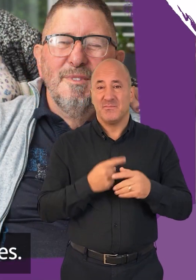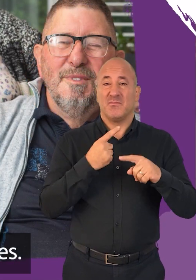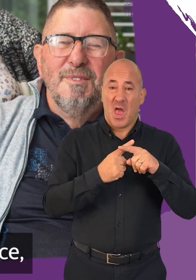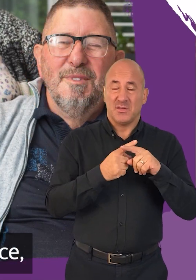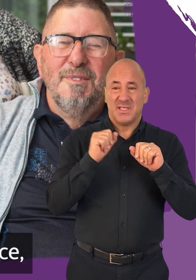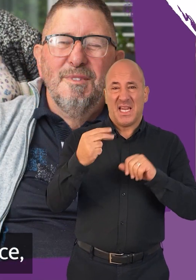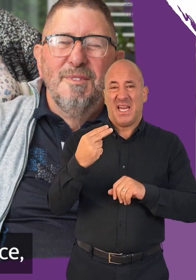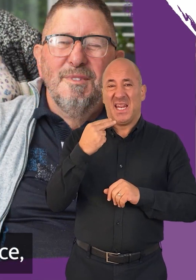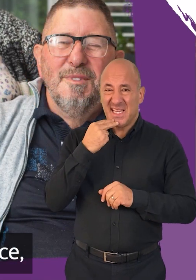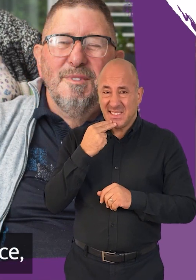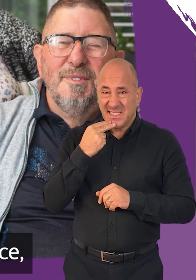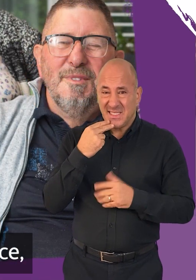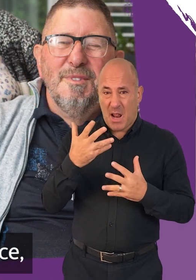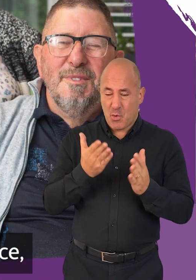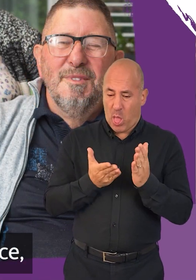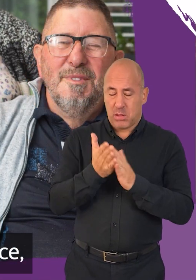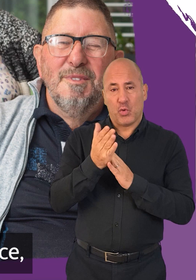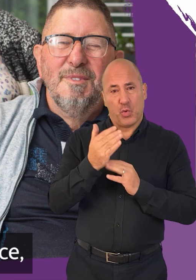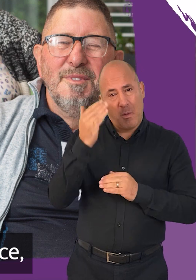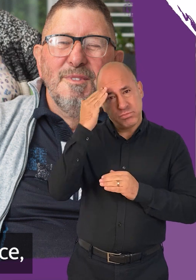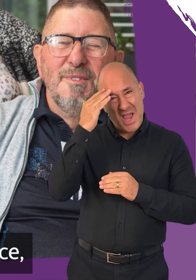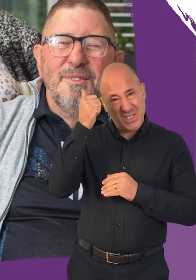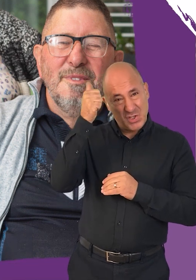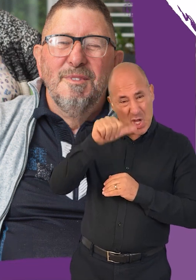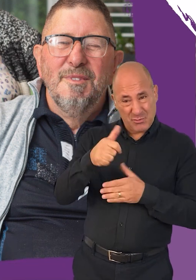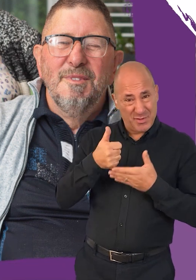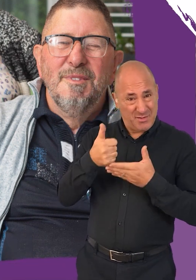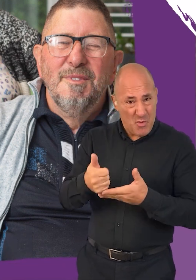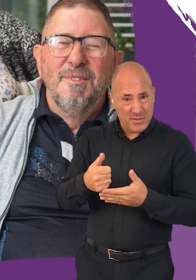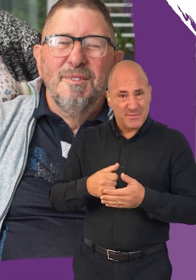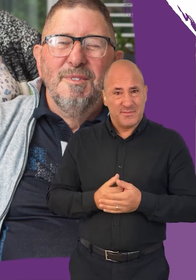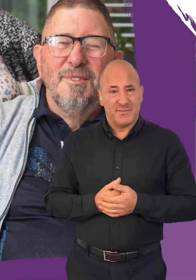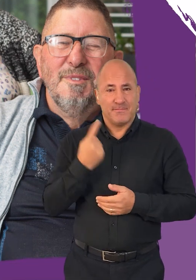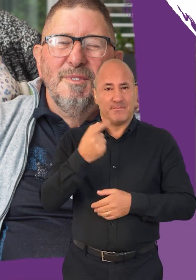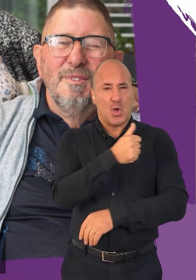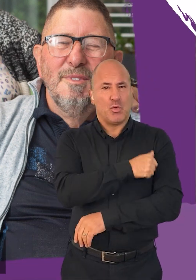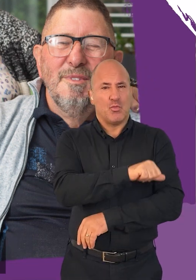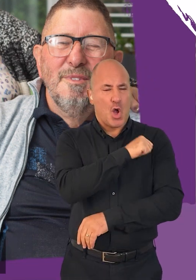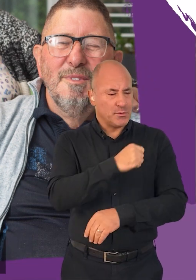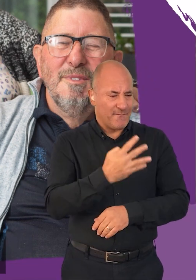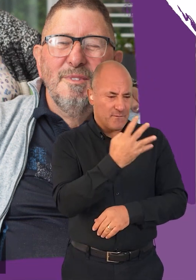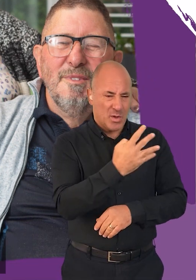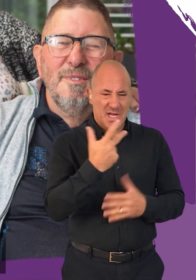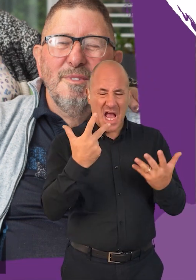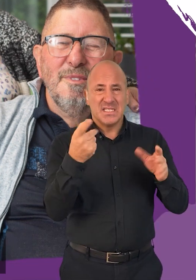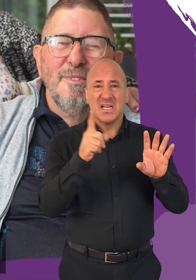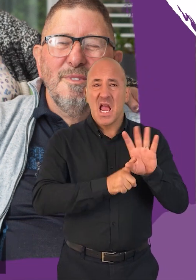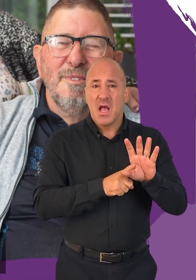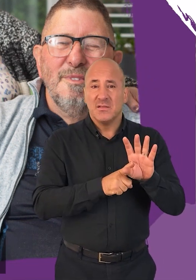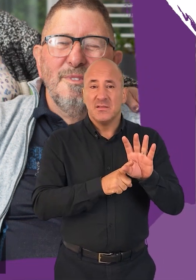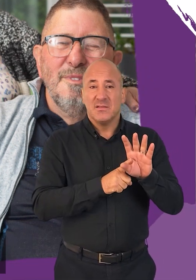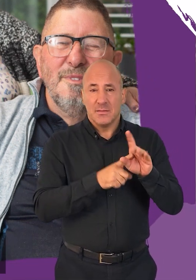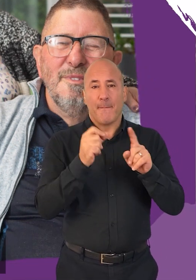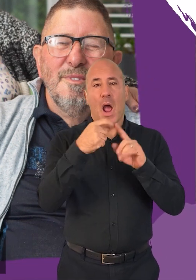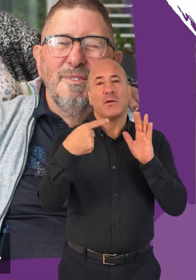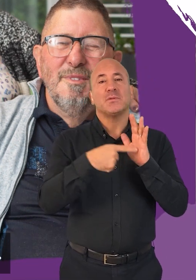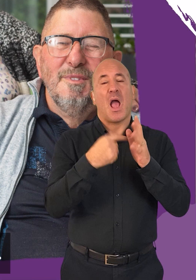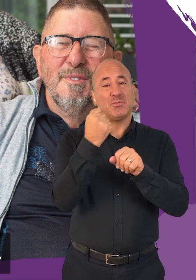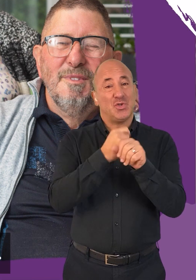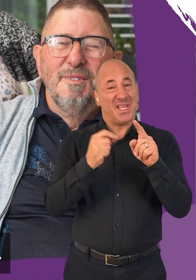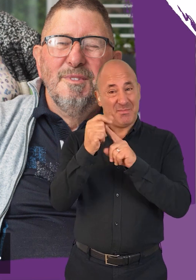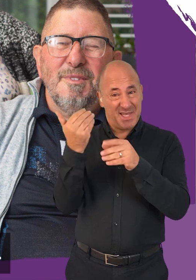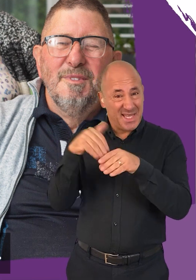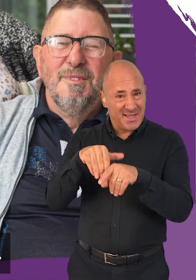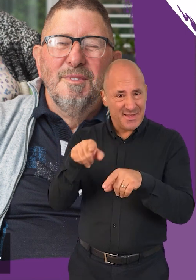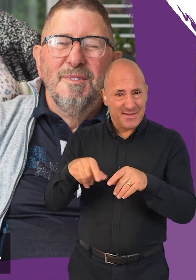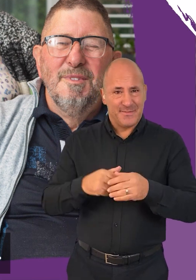disabilities. Alongside this, Gillian supports her niece who is undergoing brain surgery. Gillian has been a nurse for 48 years and